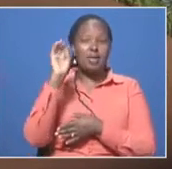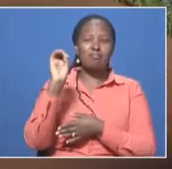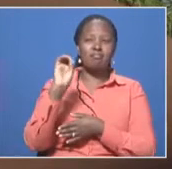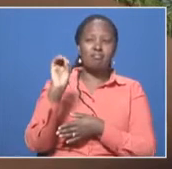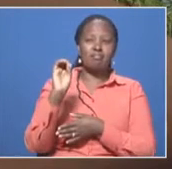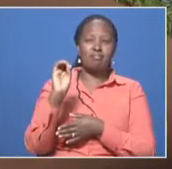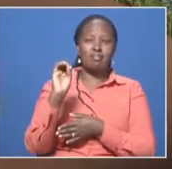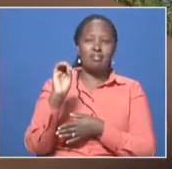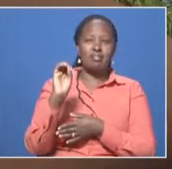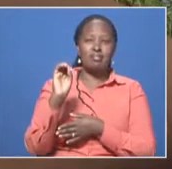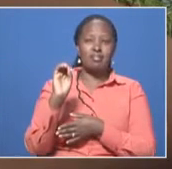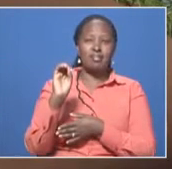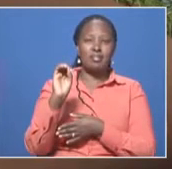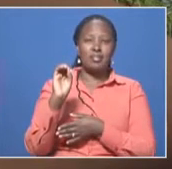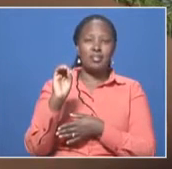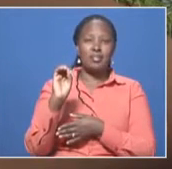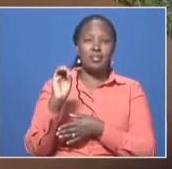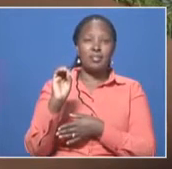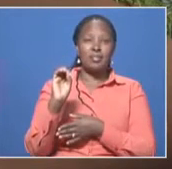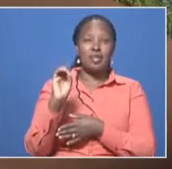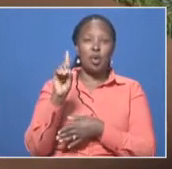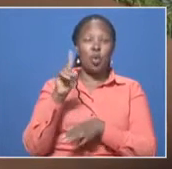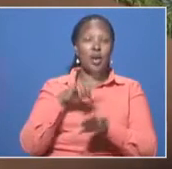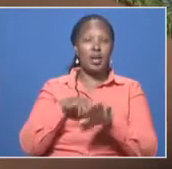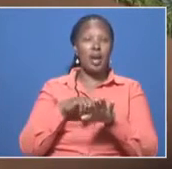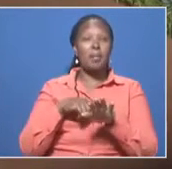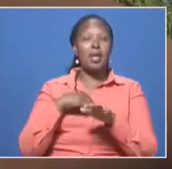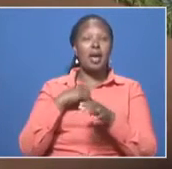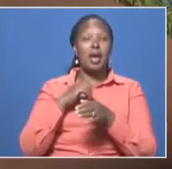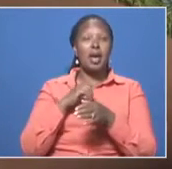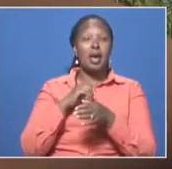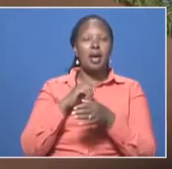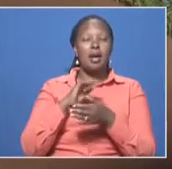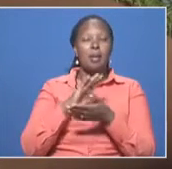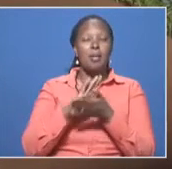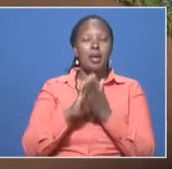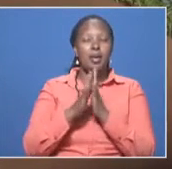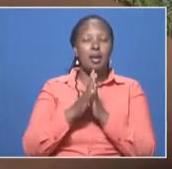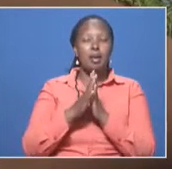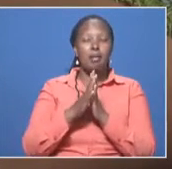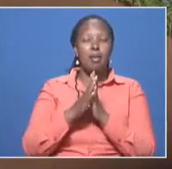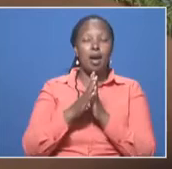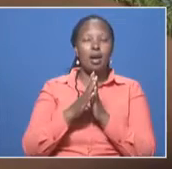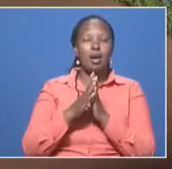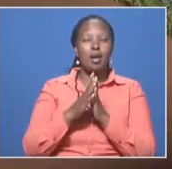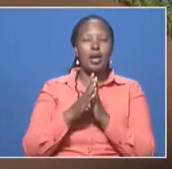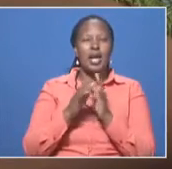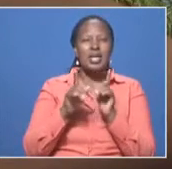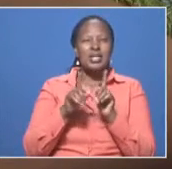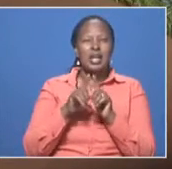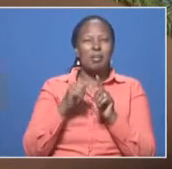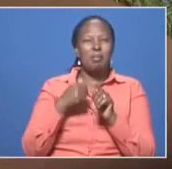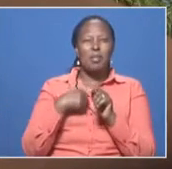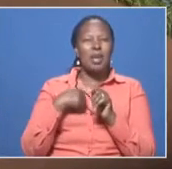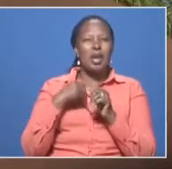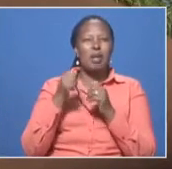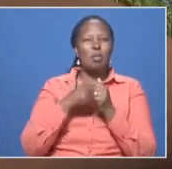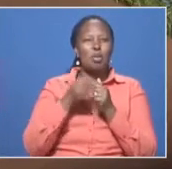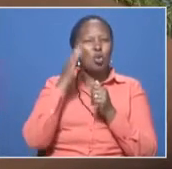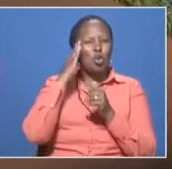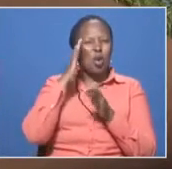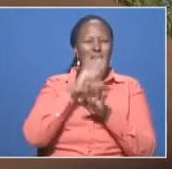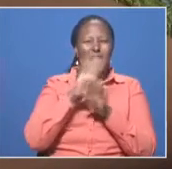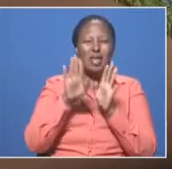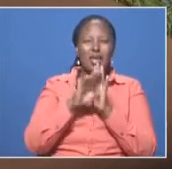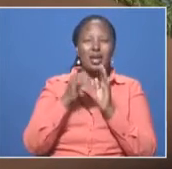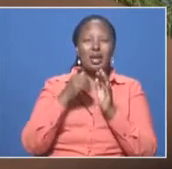a point I even went into a coma. Yeah, so when the doctor said we were